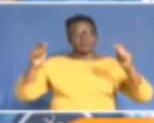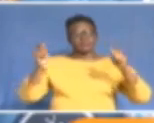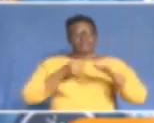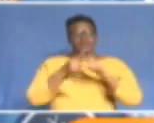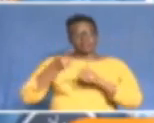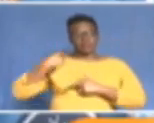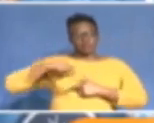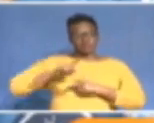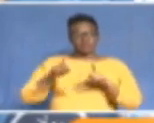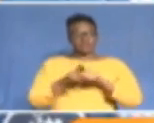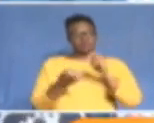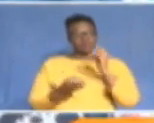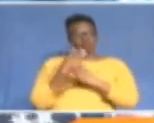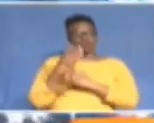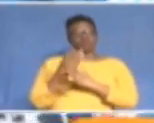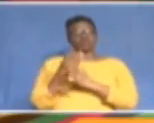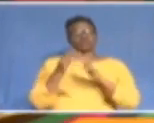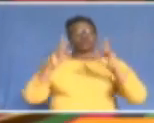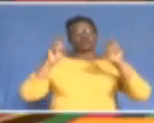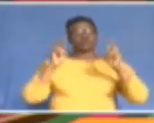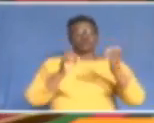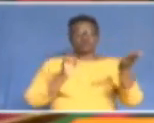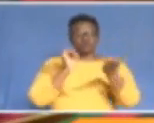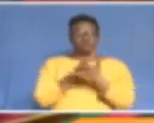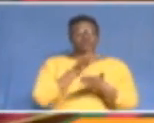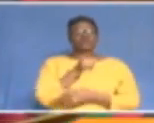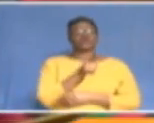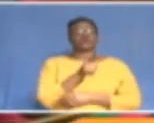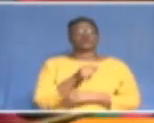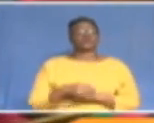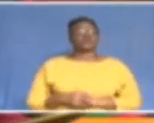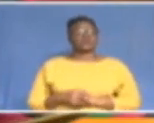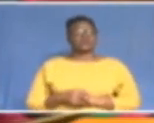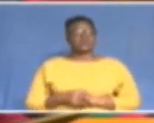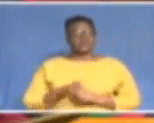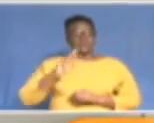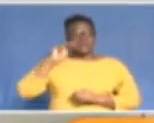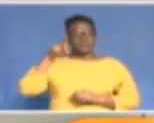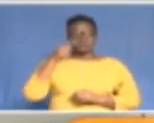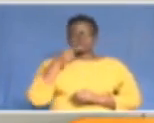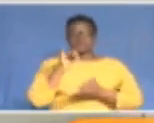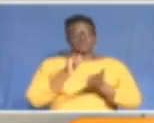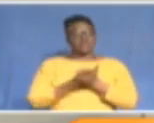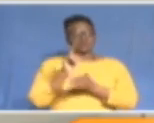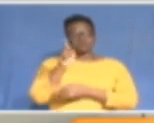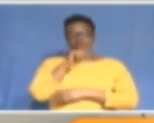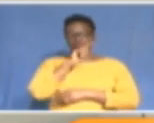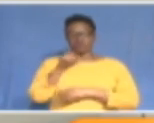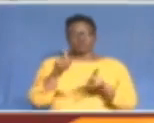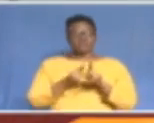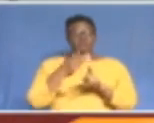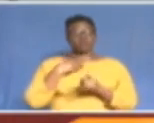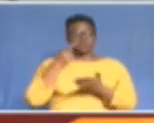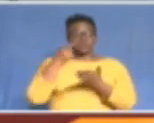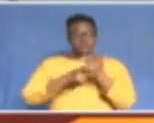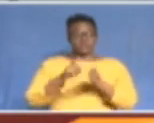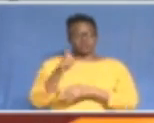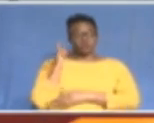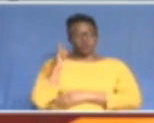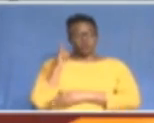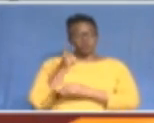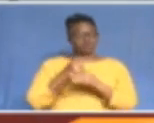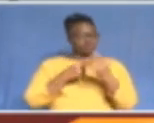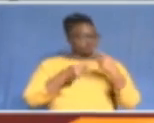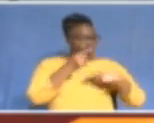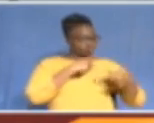will institute proceedings for your removal. The lawmakers have termed the move unpopular and want tax laws dating back to